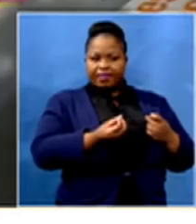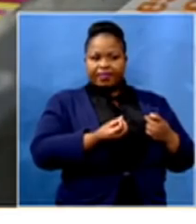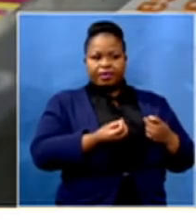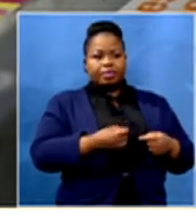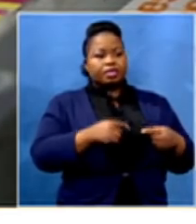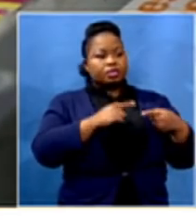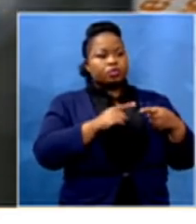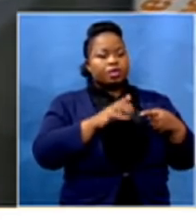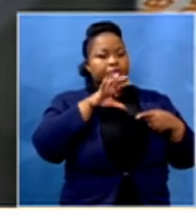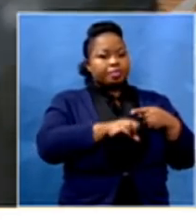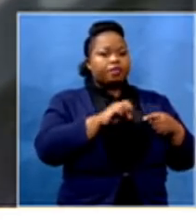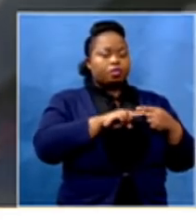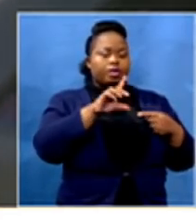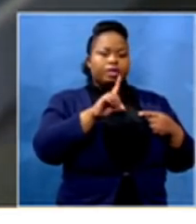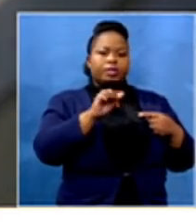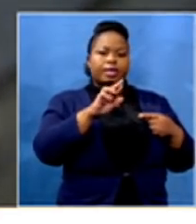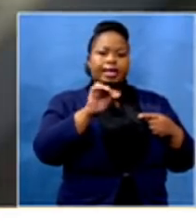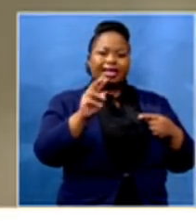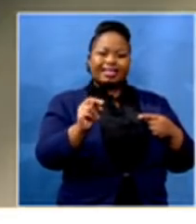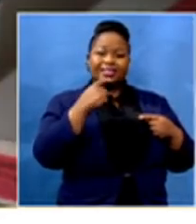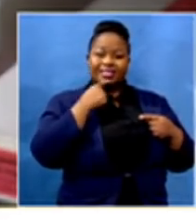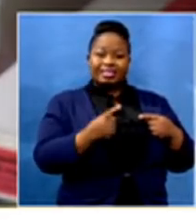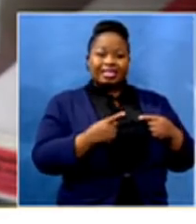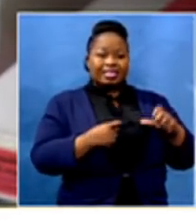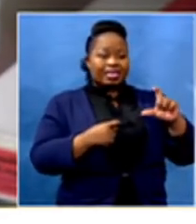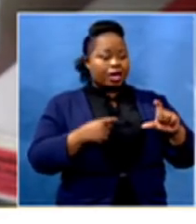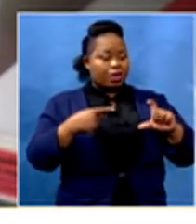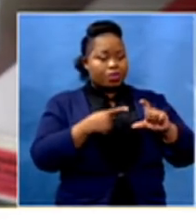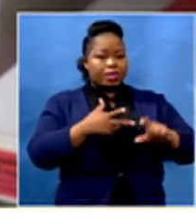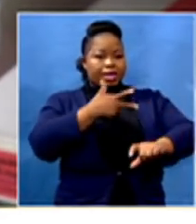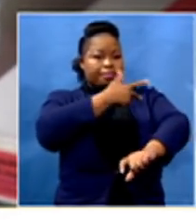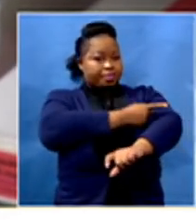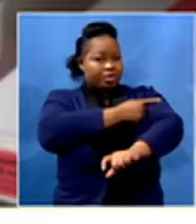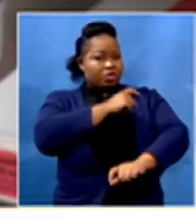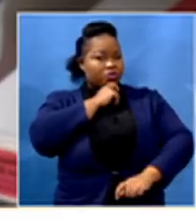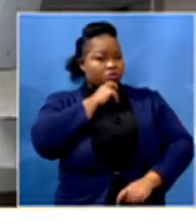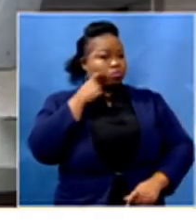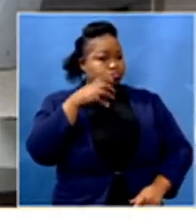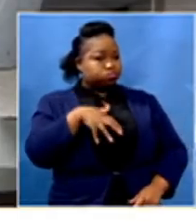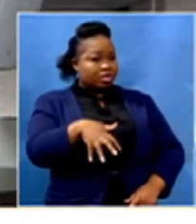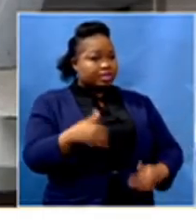This one I've just picked up from Darren Felix saying, is the drug use safe during pregnancy?